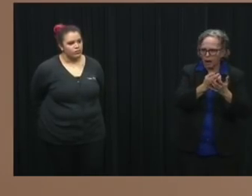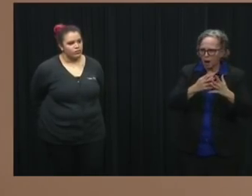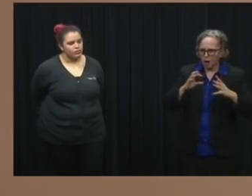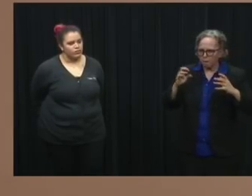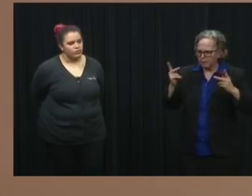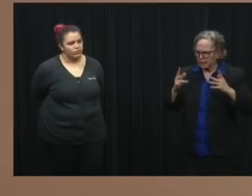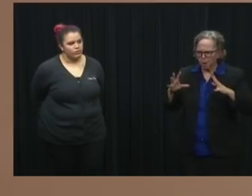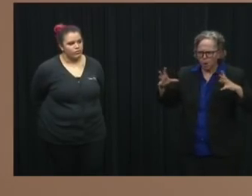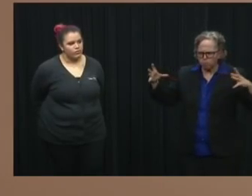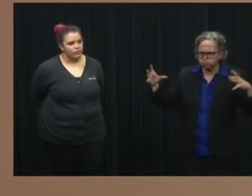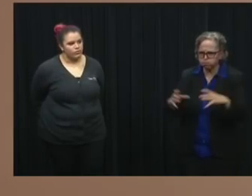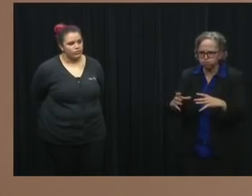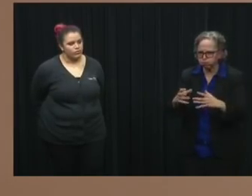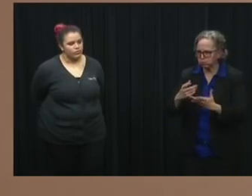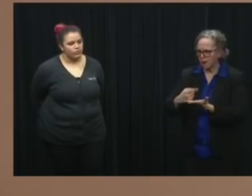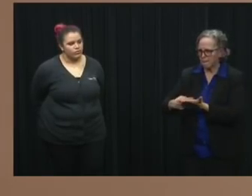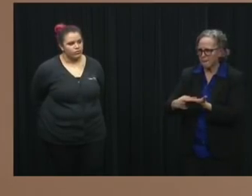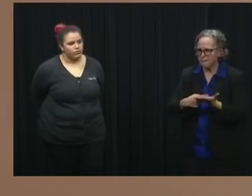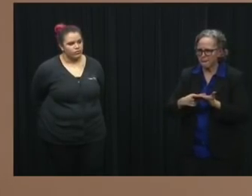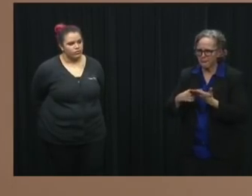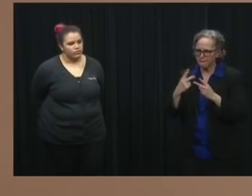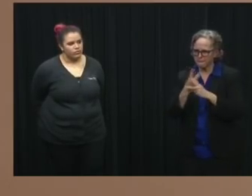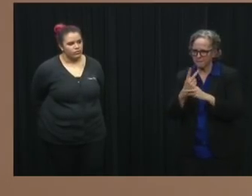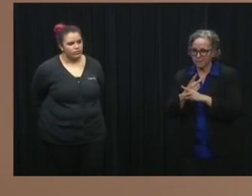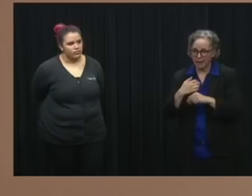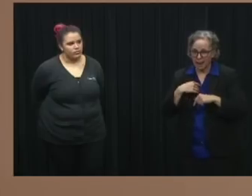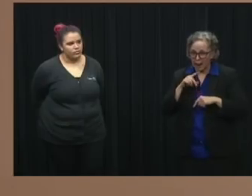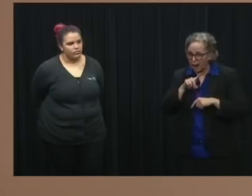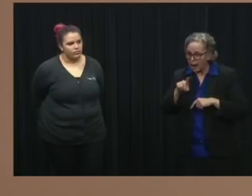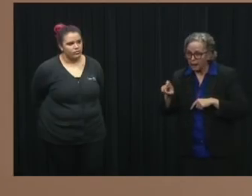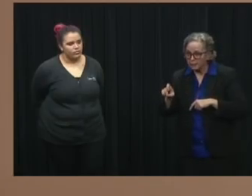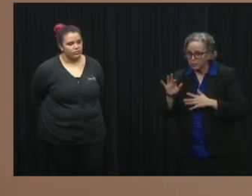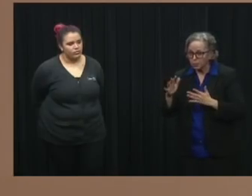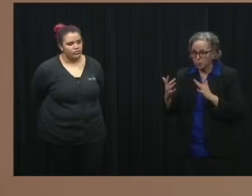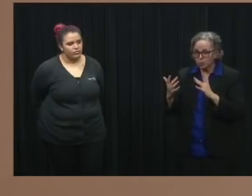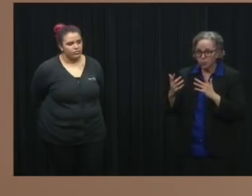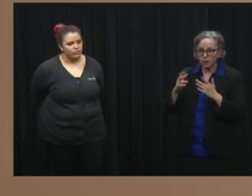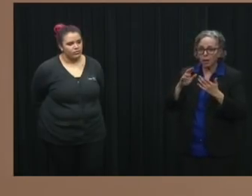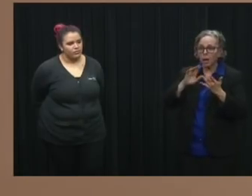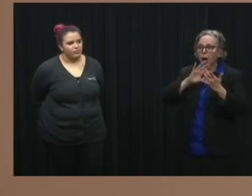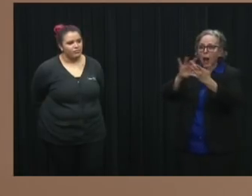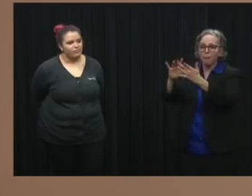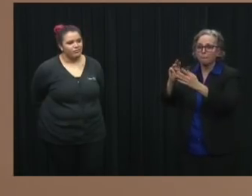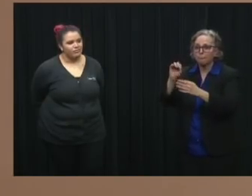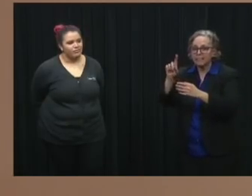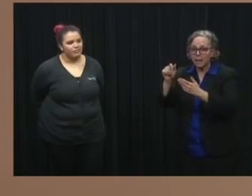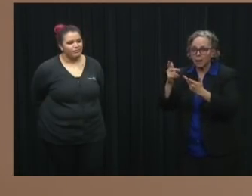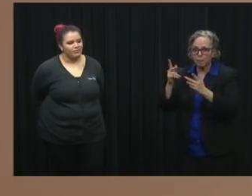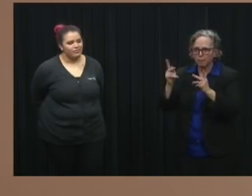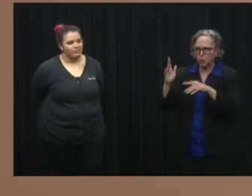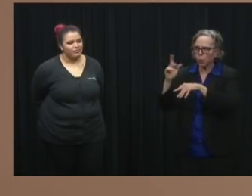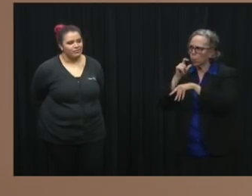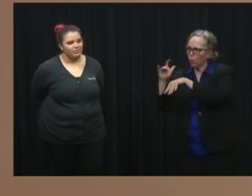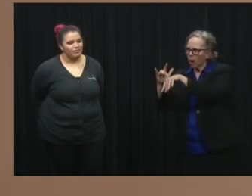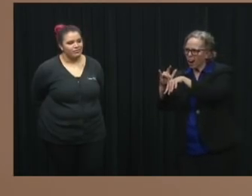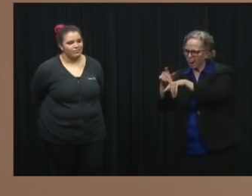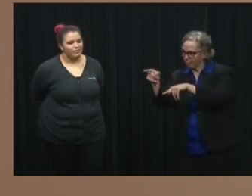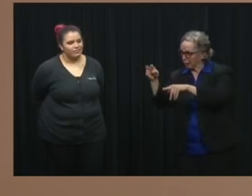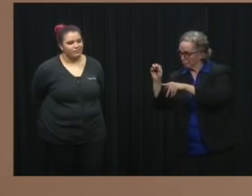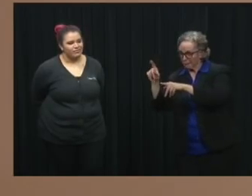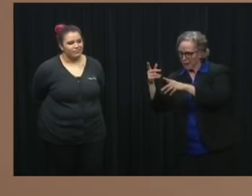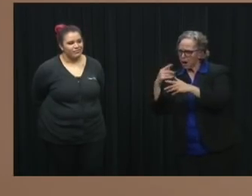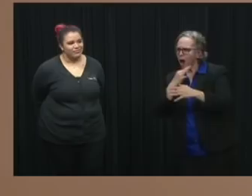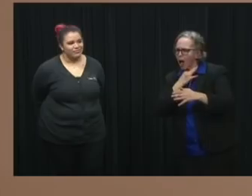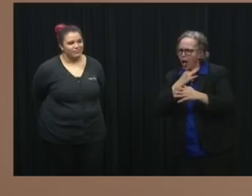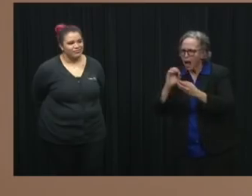and I've even told them to reach out to some of the media folks who really love numbers too. But I have a nickname for them now. I'm calling them